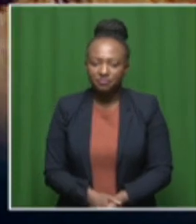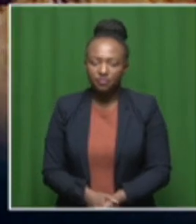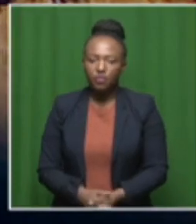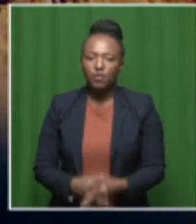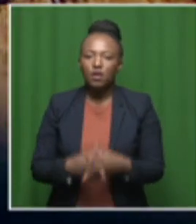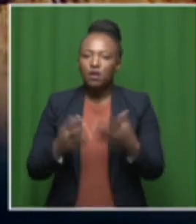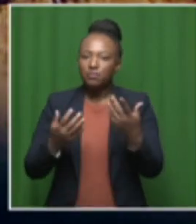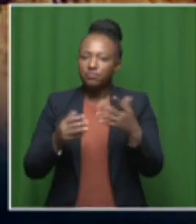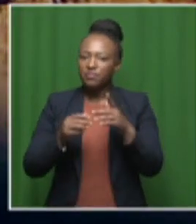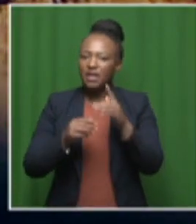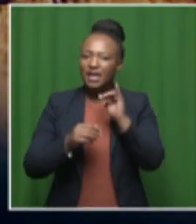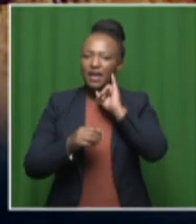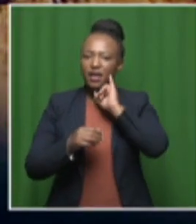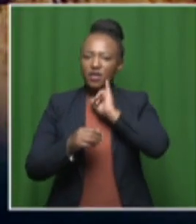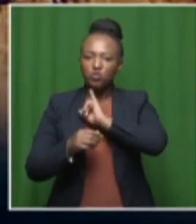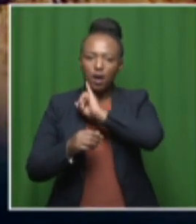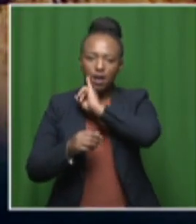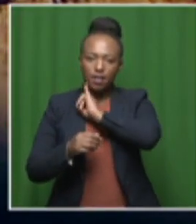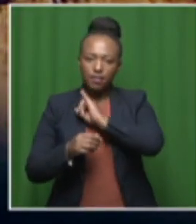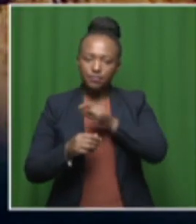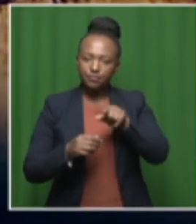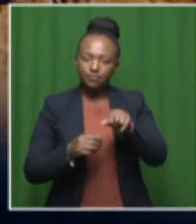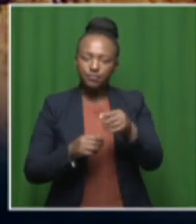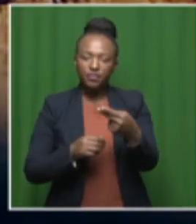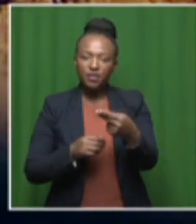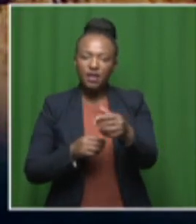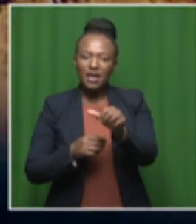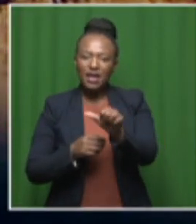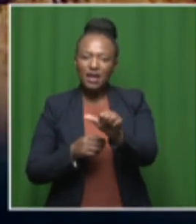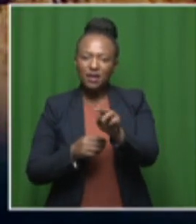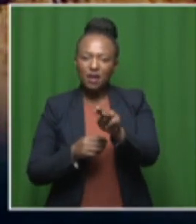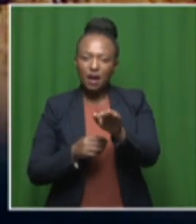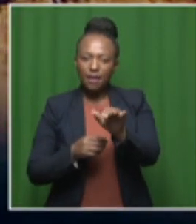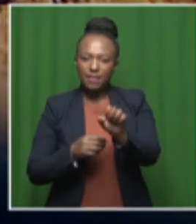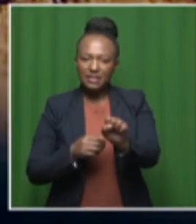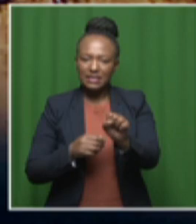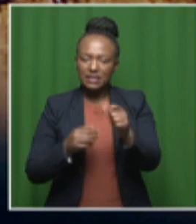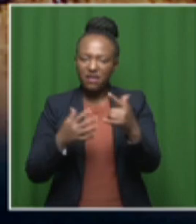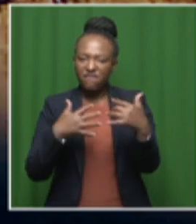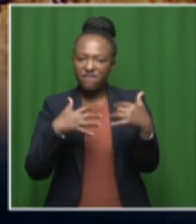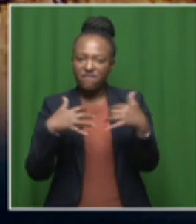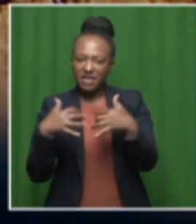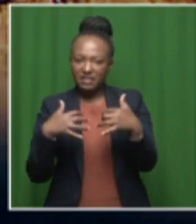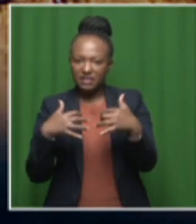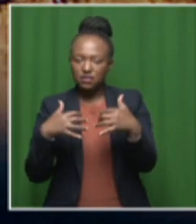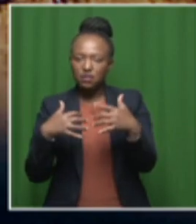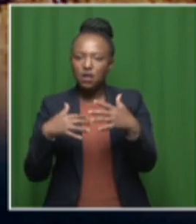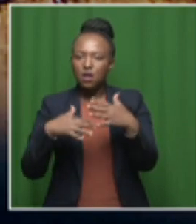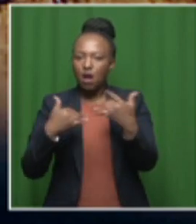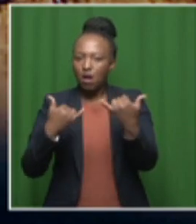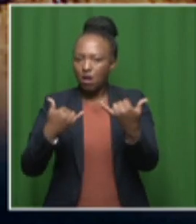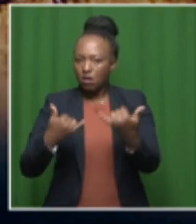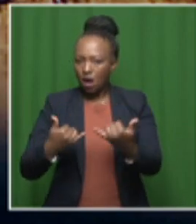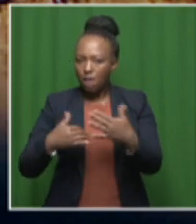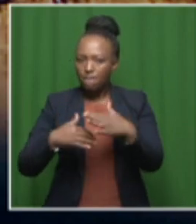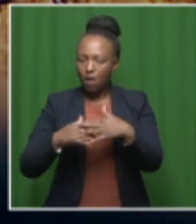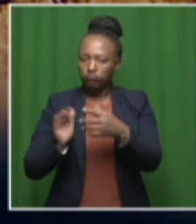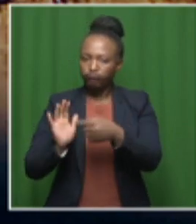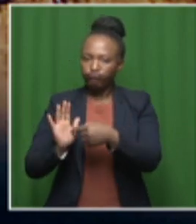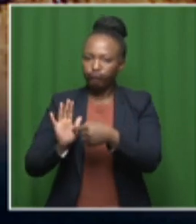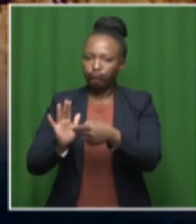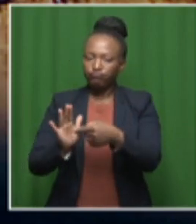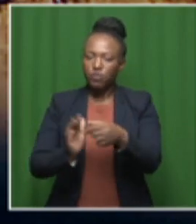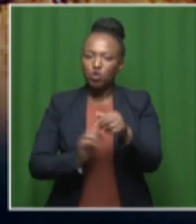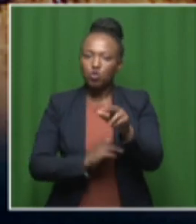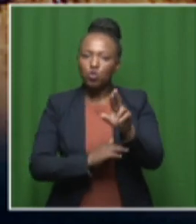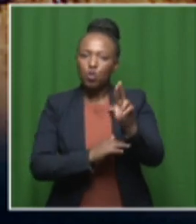The ongoing Israel-Hamas conflict has yet again brought into the spotlight the relevance and powers of the United Nations